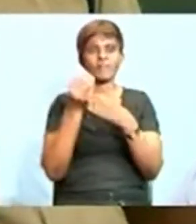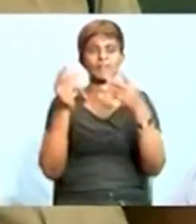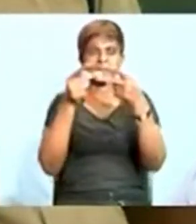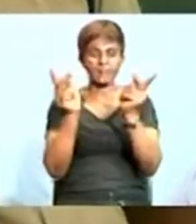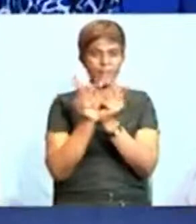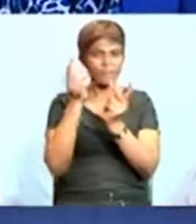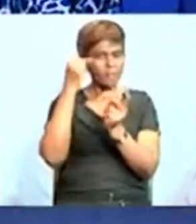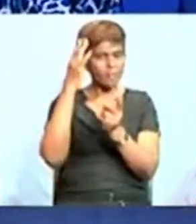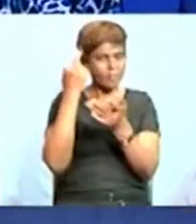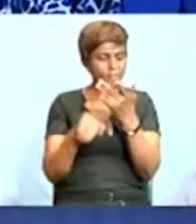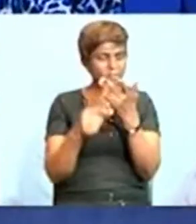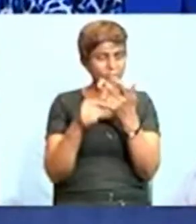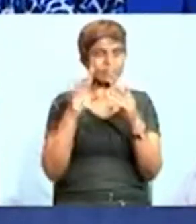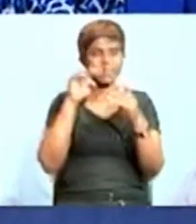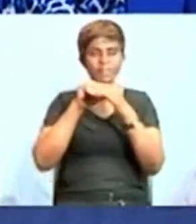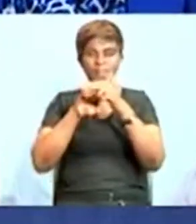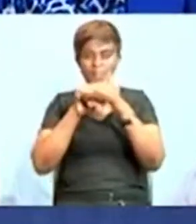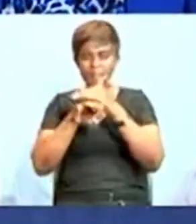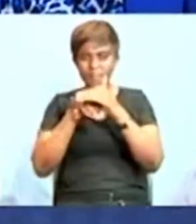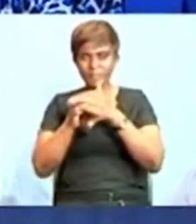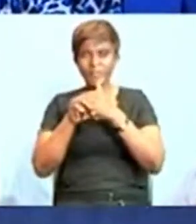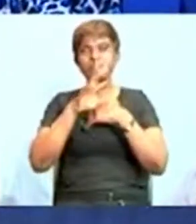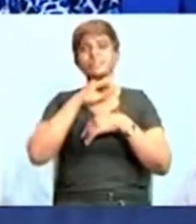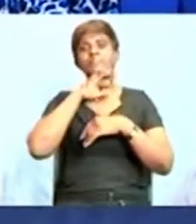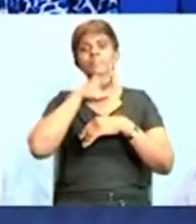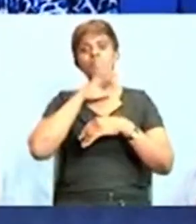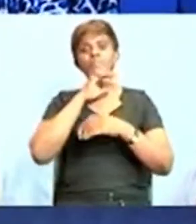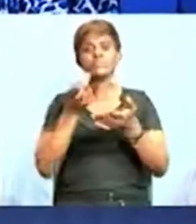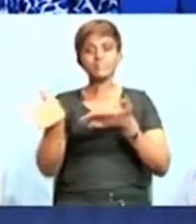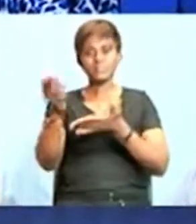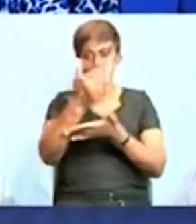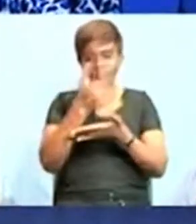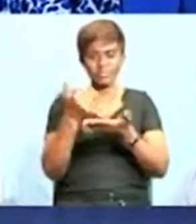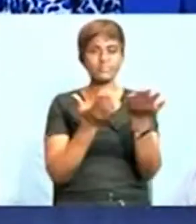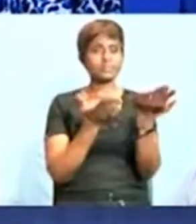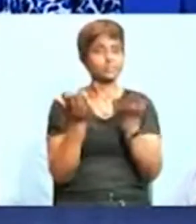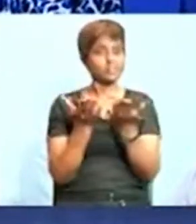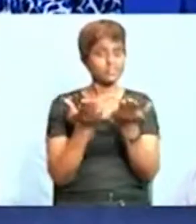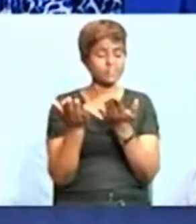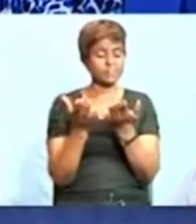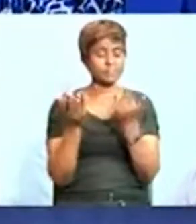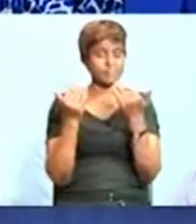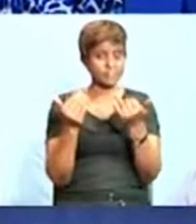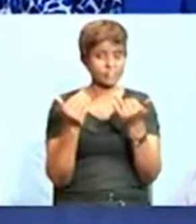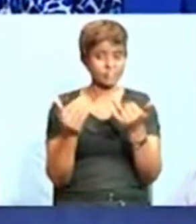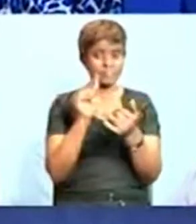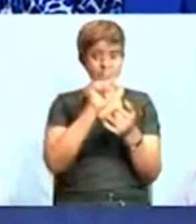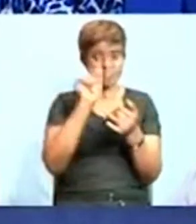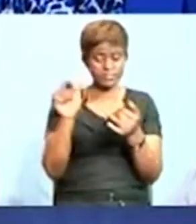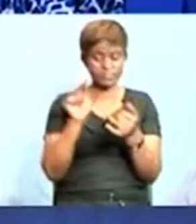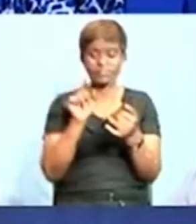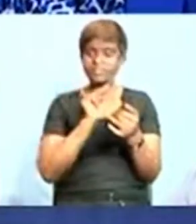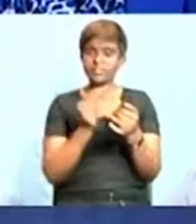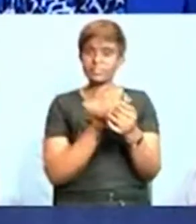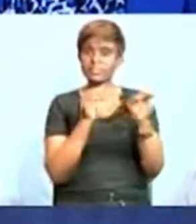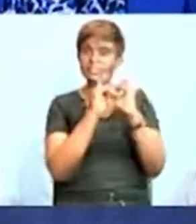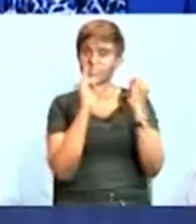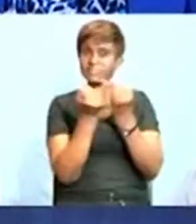for purposes of accessing solid waste services. Therefore, as an